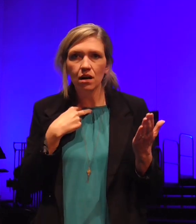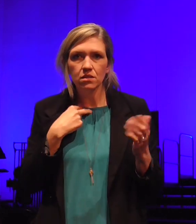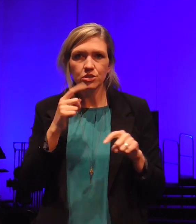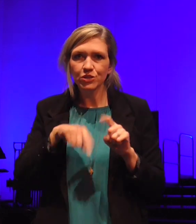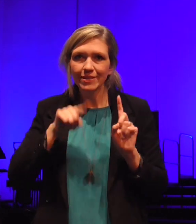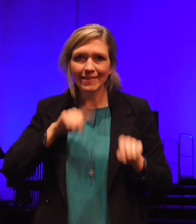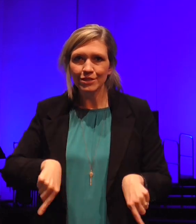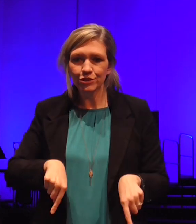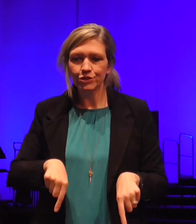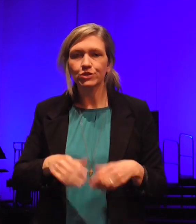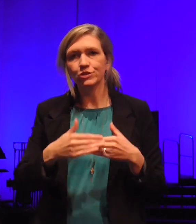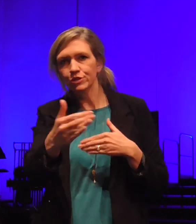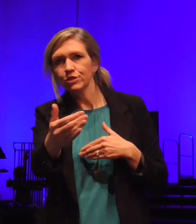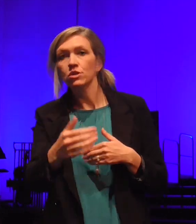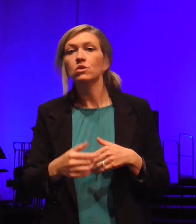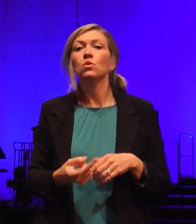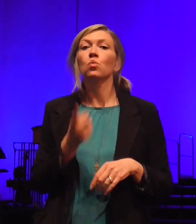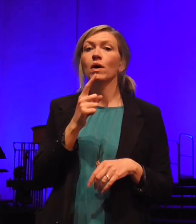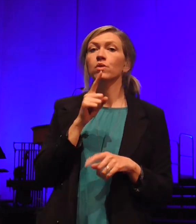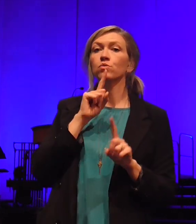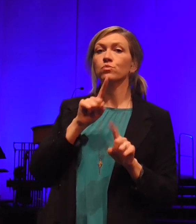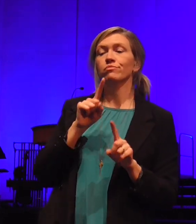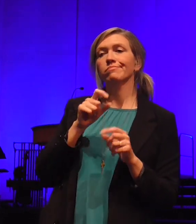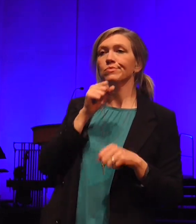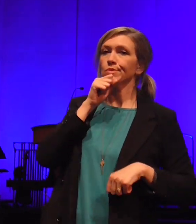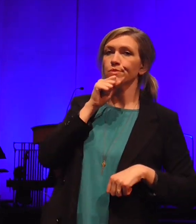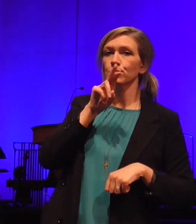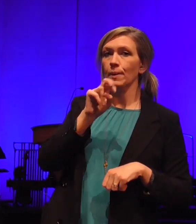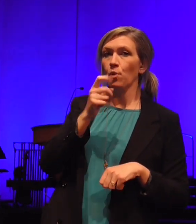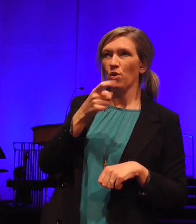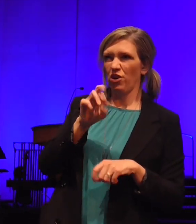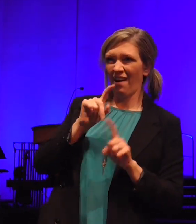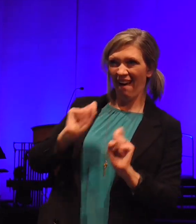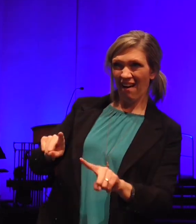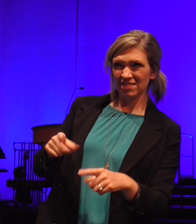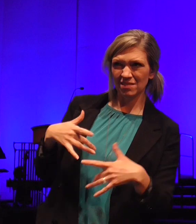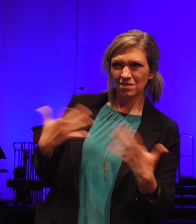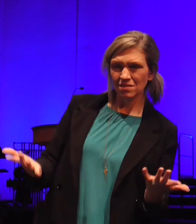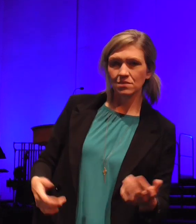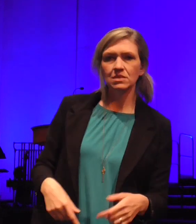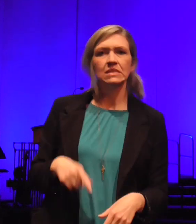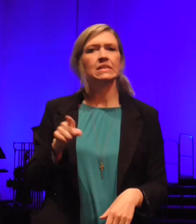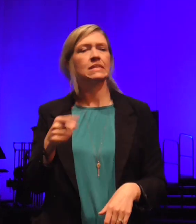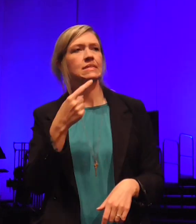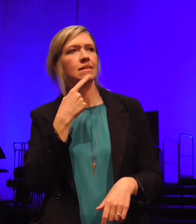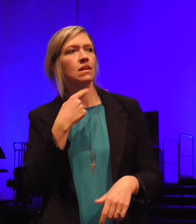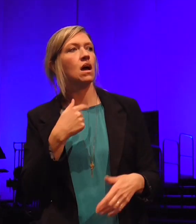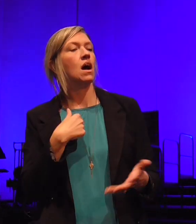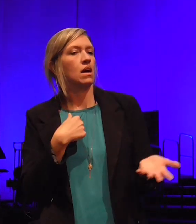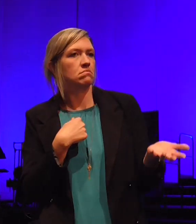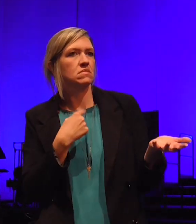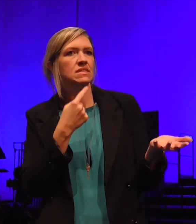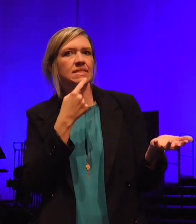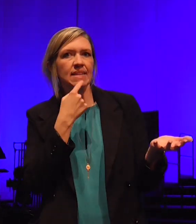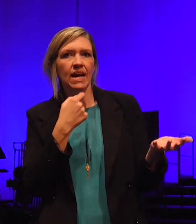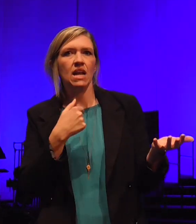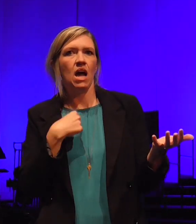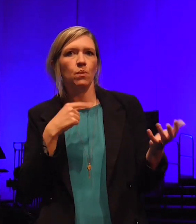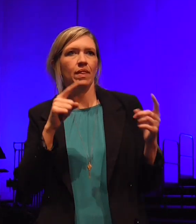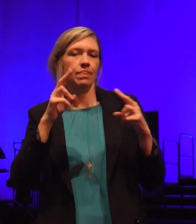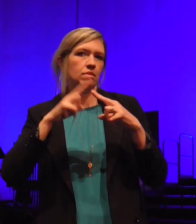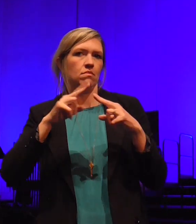else. And courageously, a reporter one day asked him what was going on, and he retorted, "I said I was